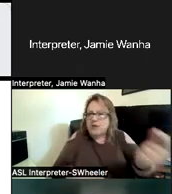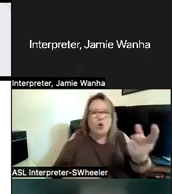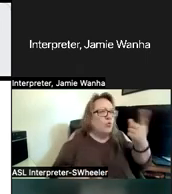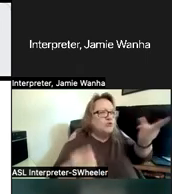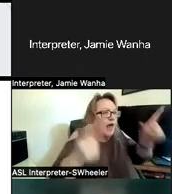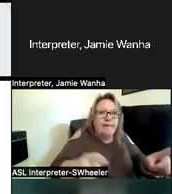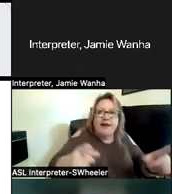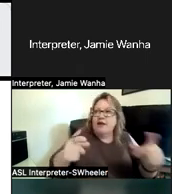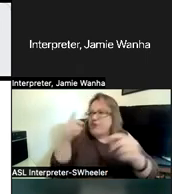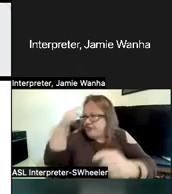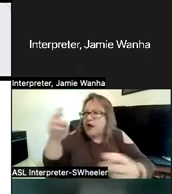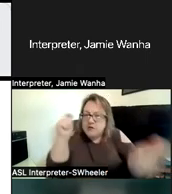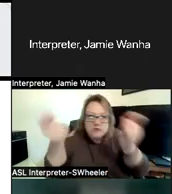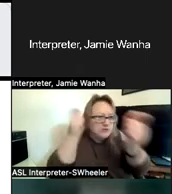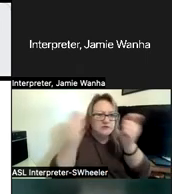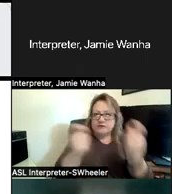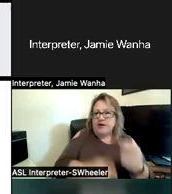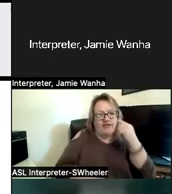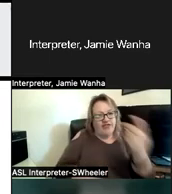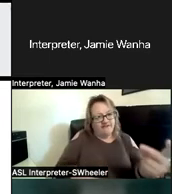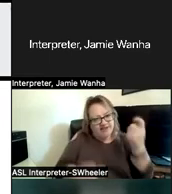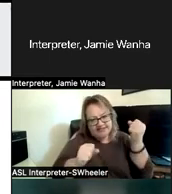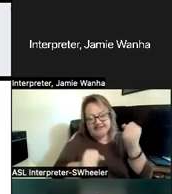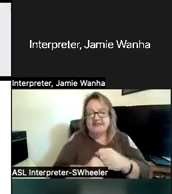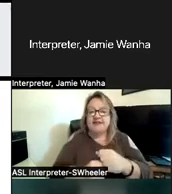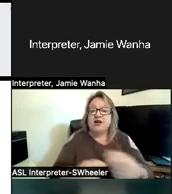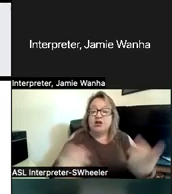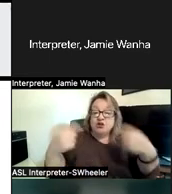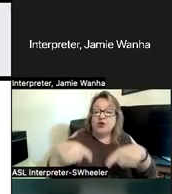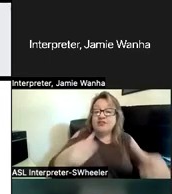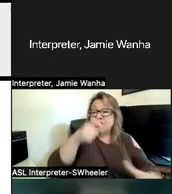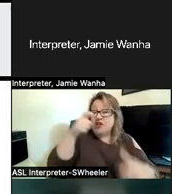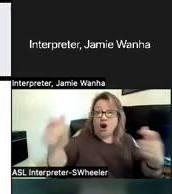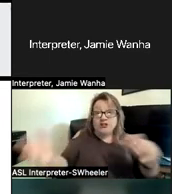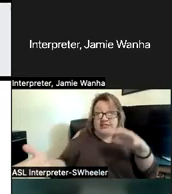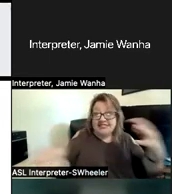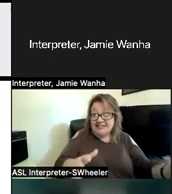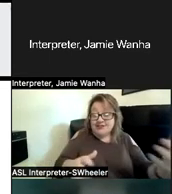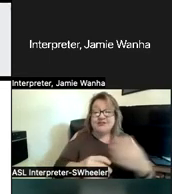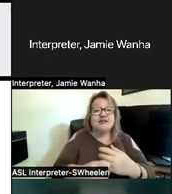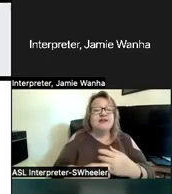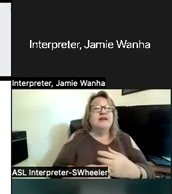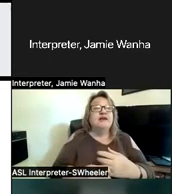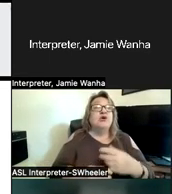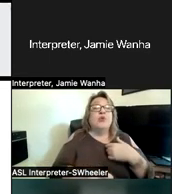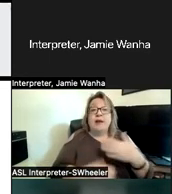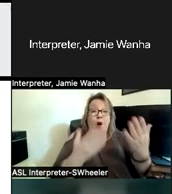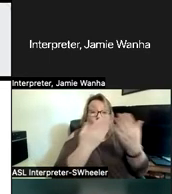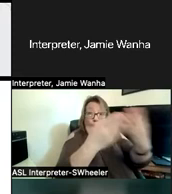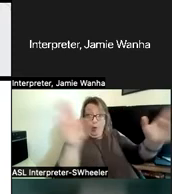going on, so we constantly have to change and adapt. But during these large scale disasters, we open up care and